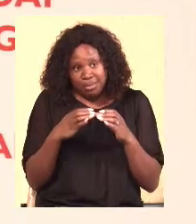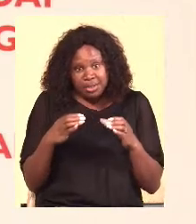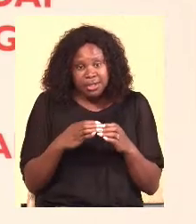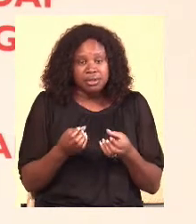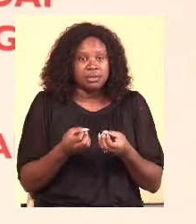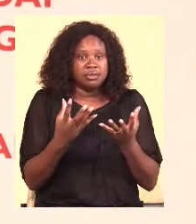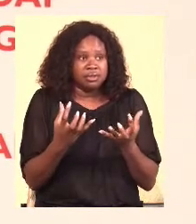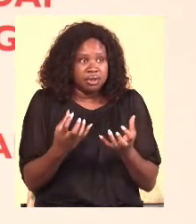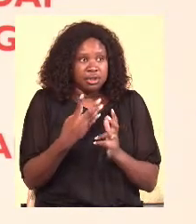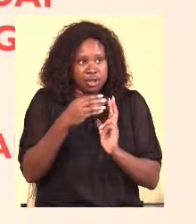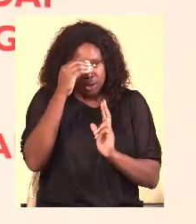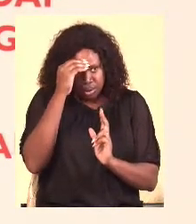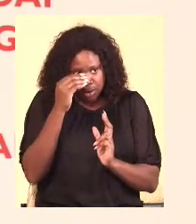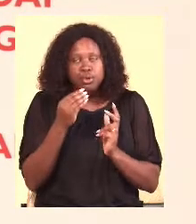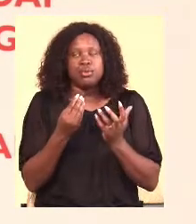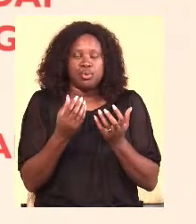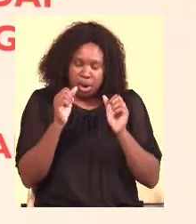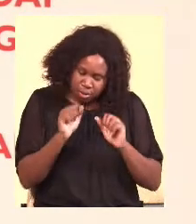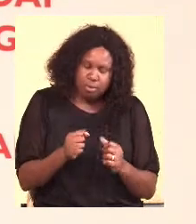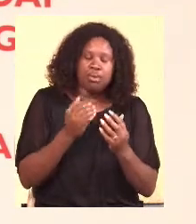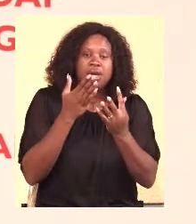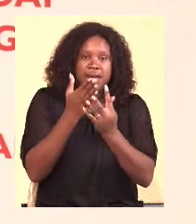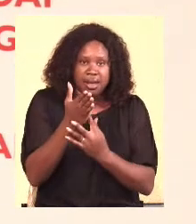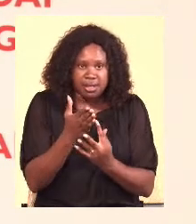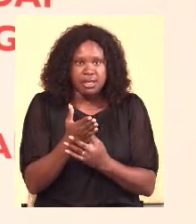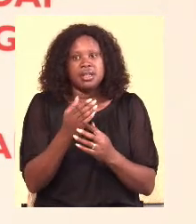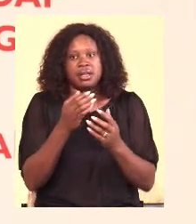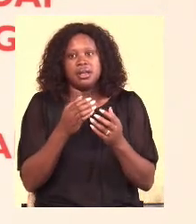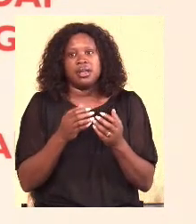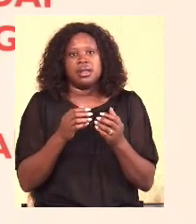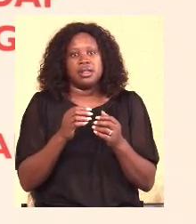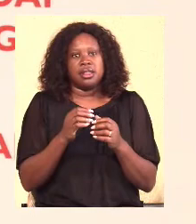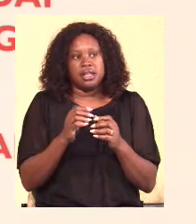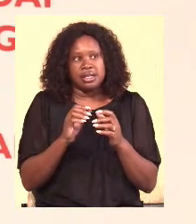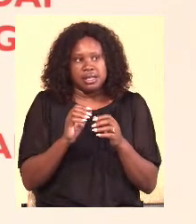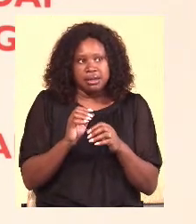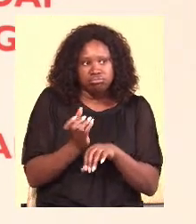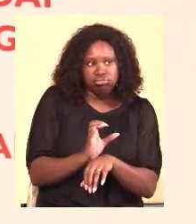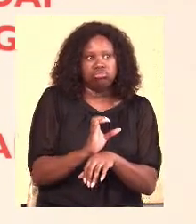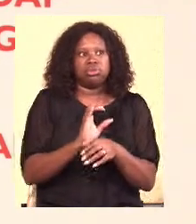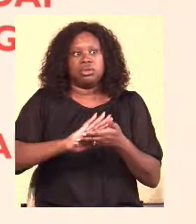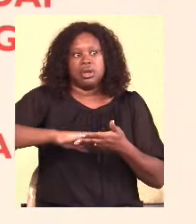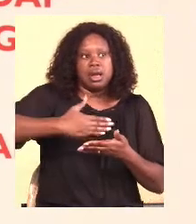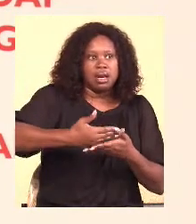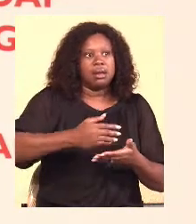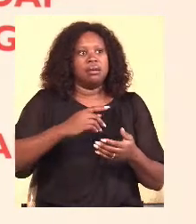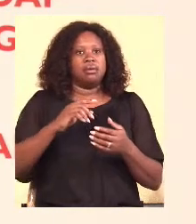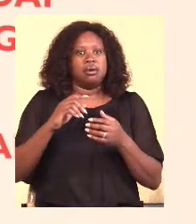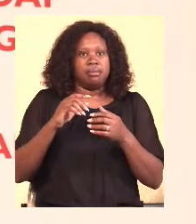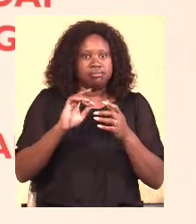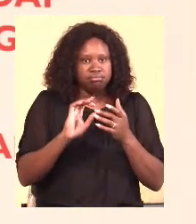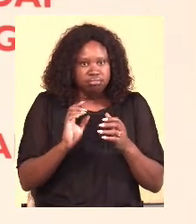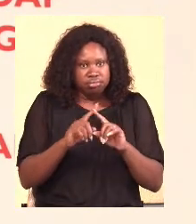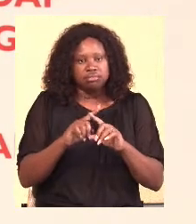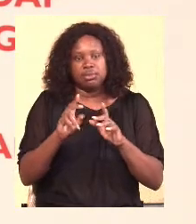means that students could be able to access these electronic e-platforms that the universities are